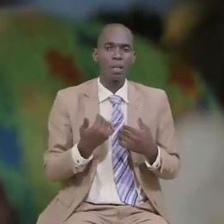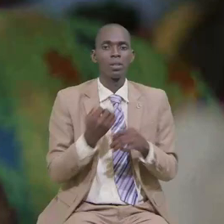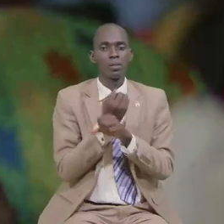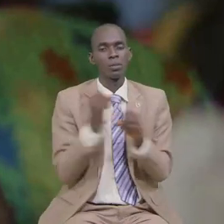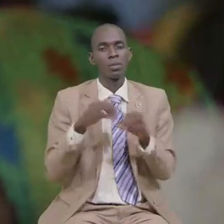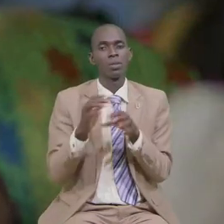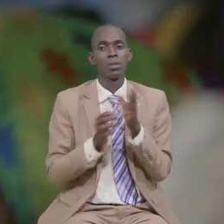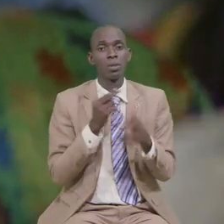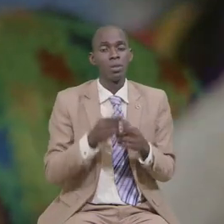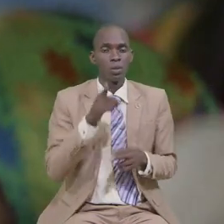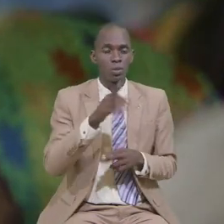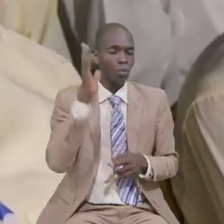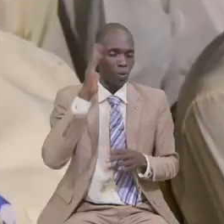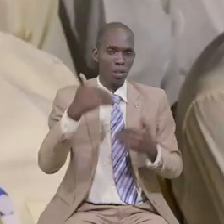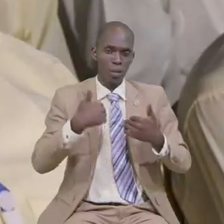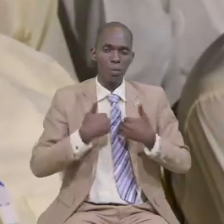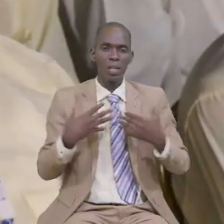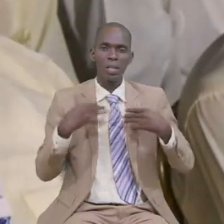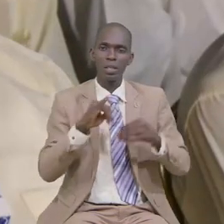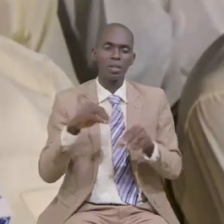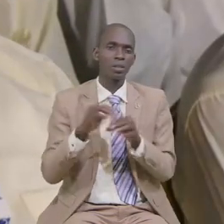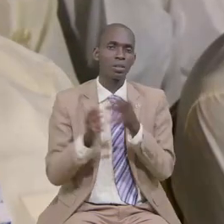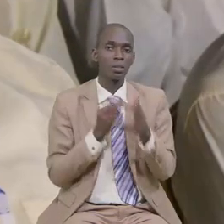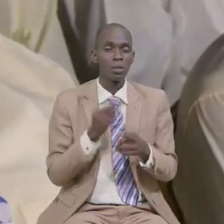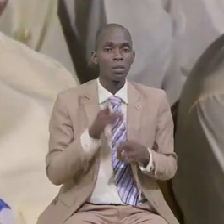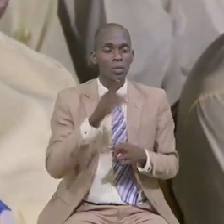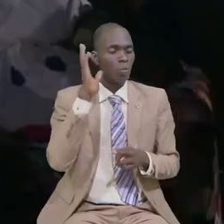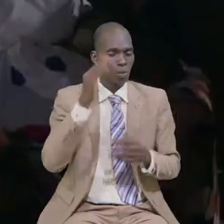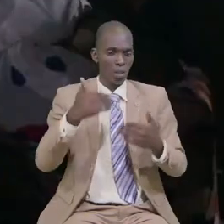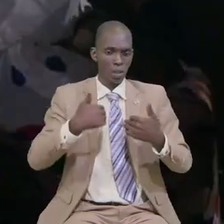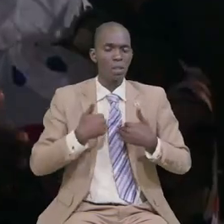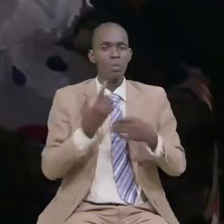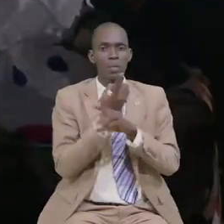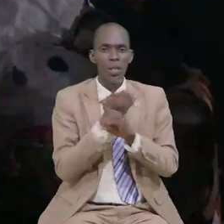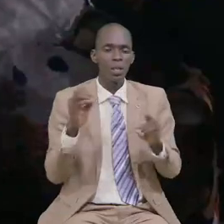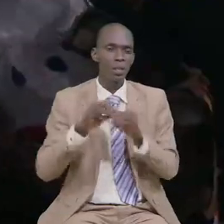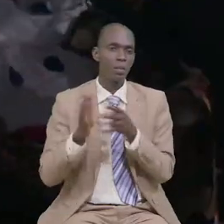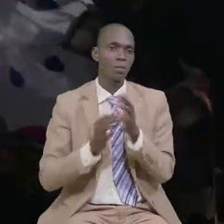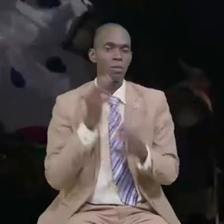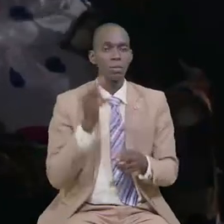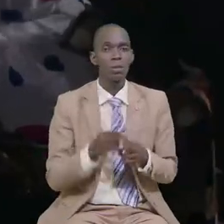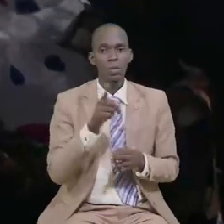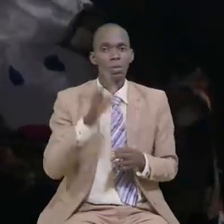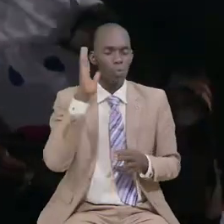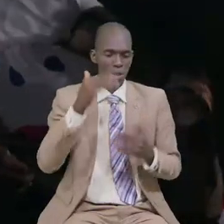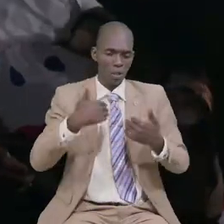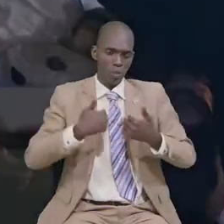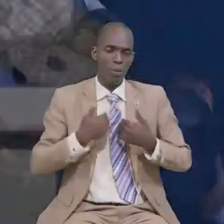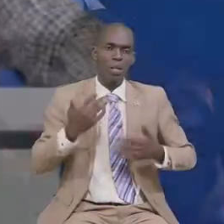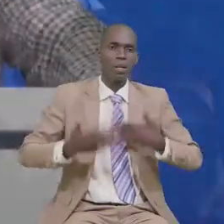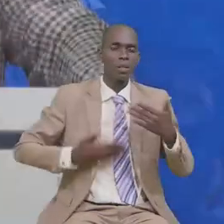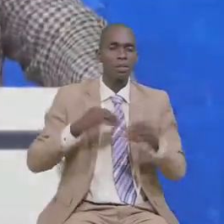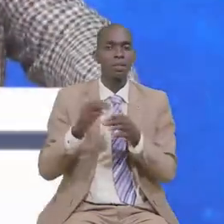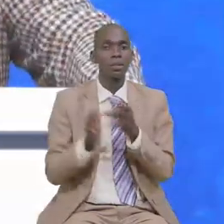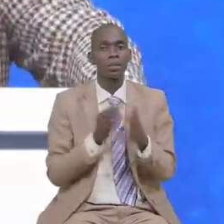You will have healing. You'll have deliverance. You'll have joy. And the